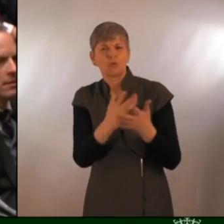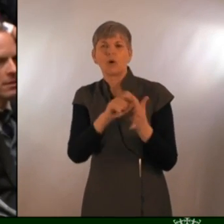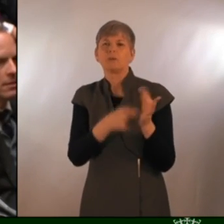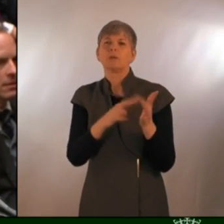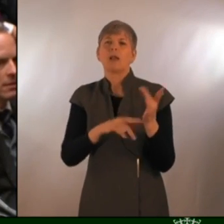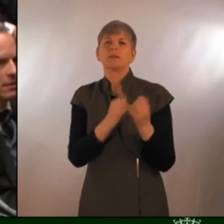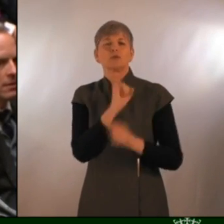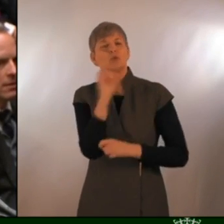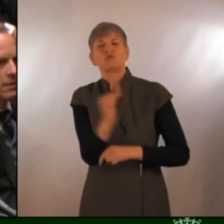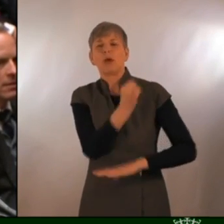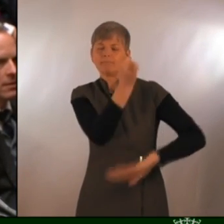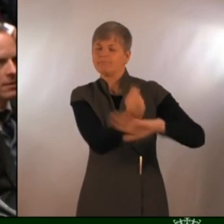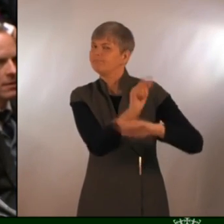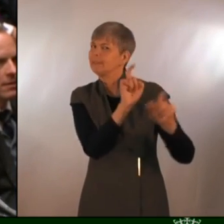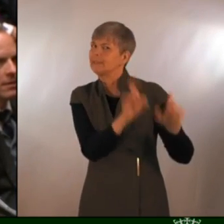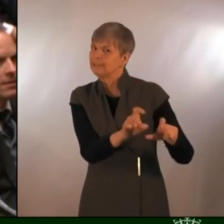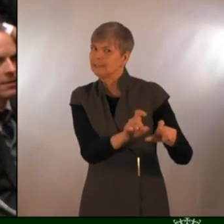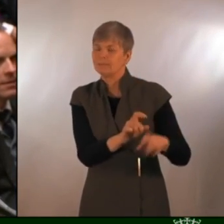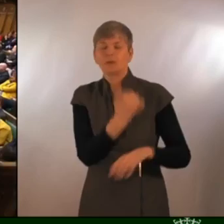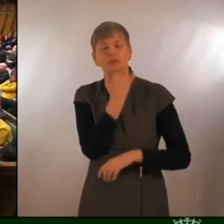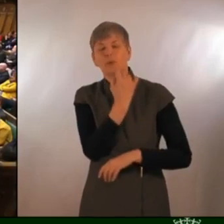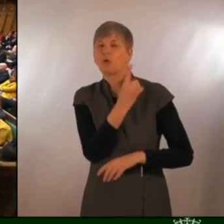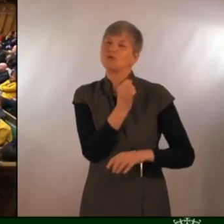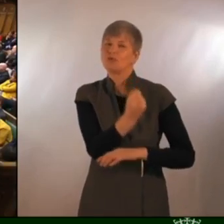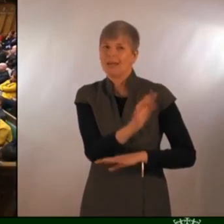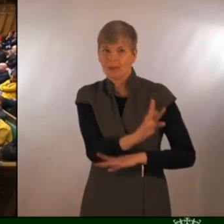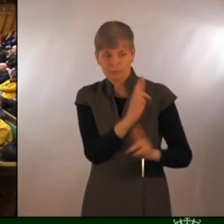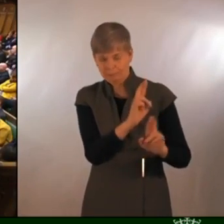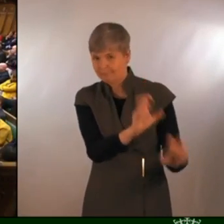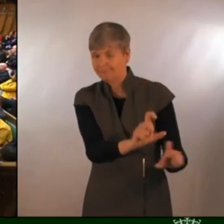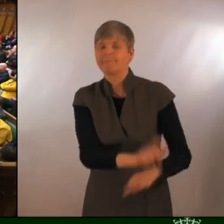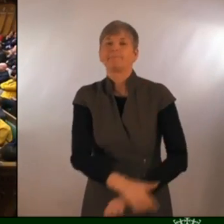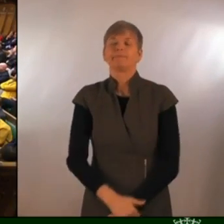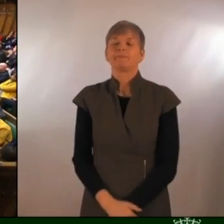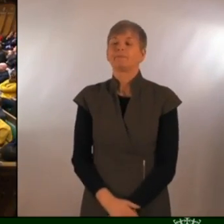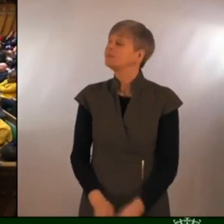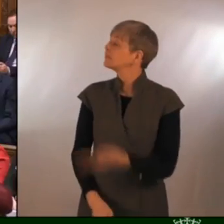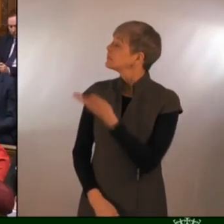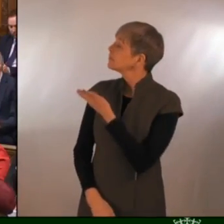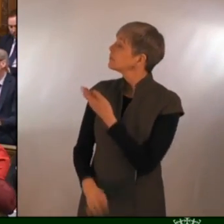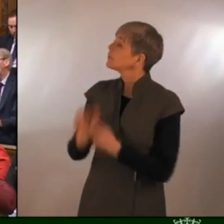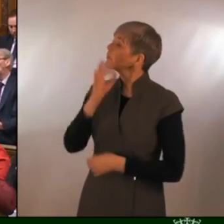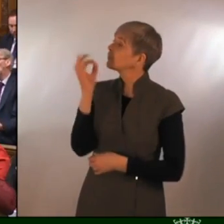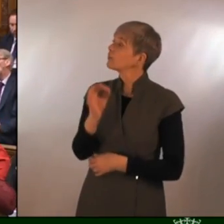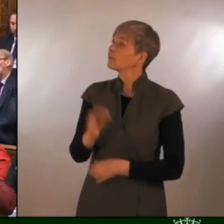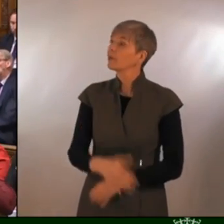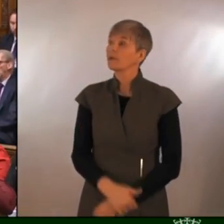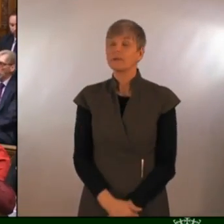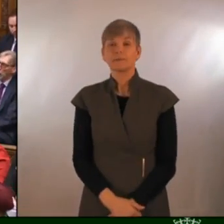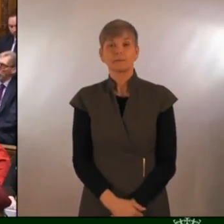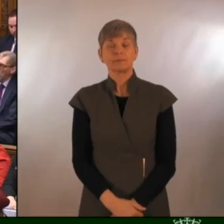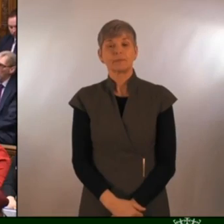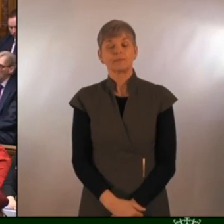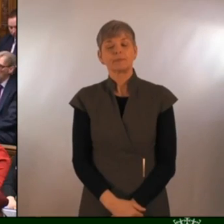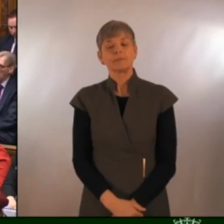iconic locomotive No. 1. Rachel Hopkins. Thank you, Mr. Speaker. The week before Christmas, Luton Food